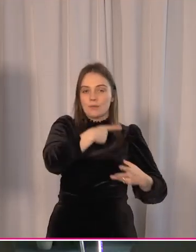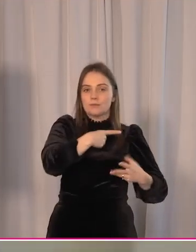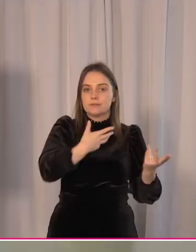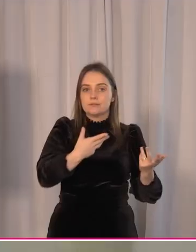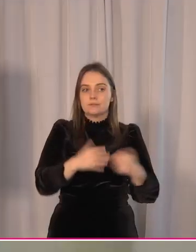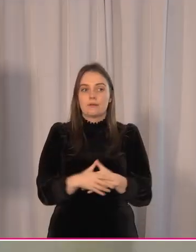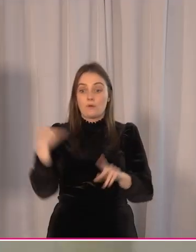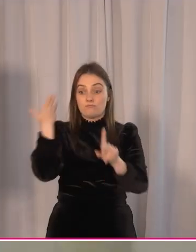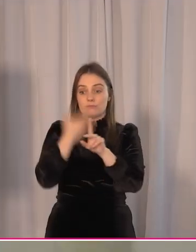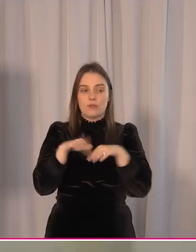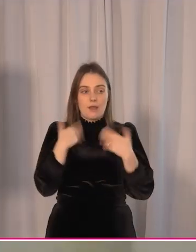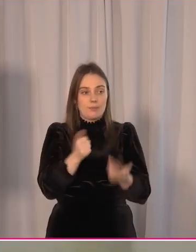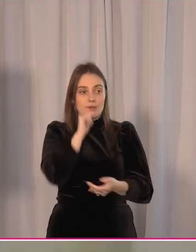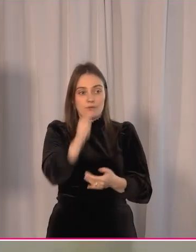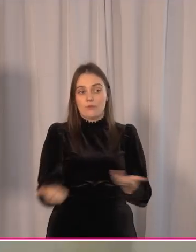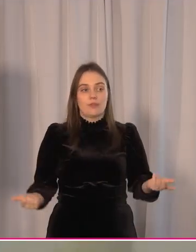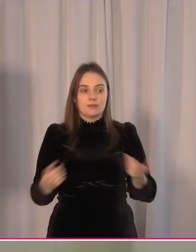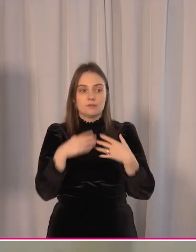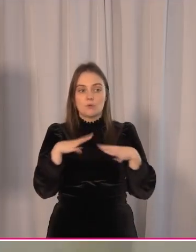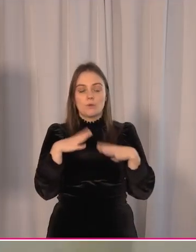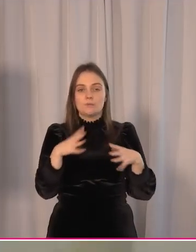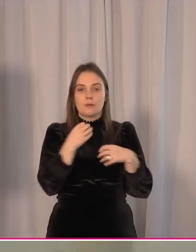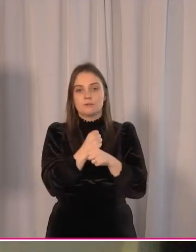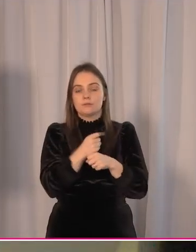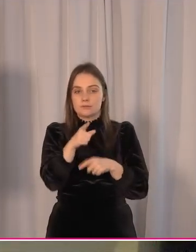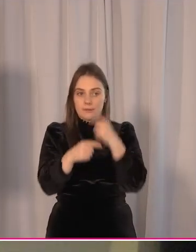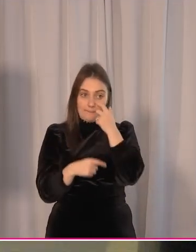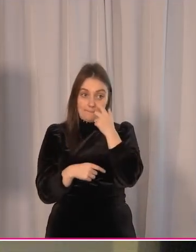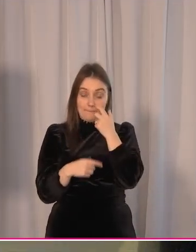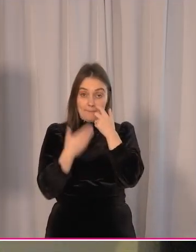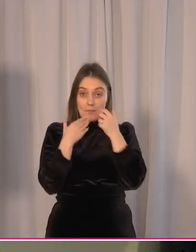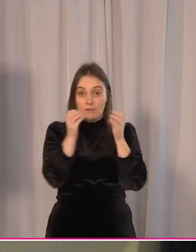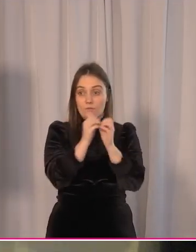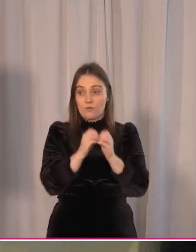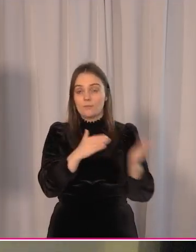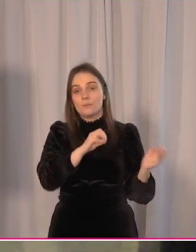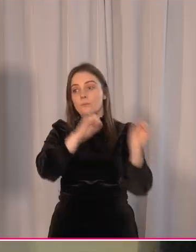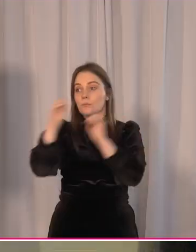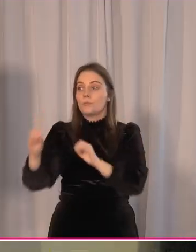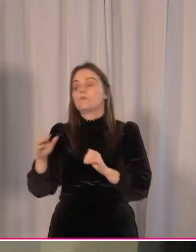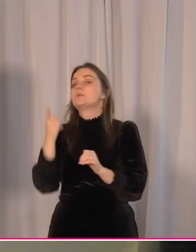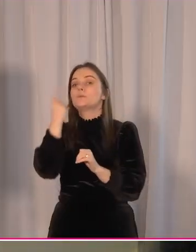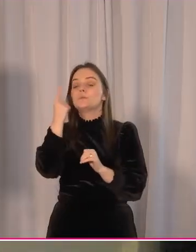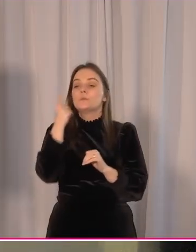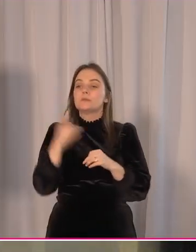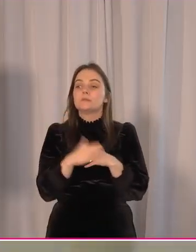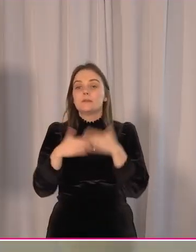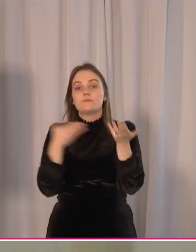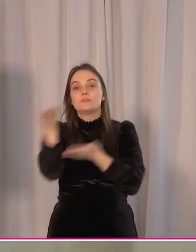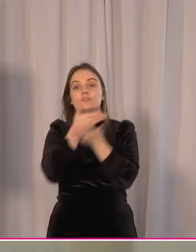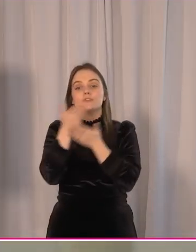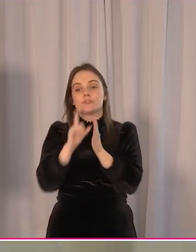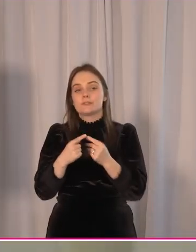to date. So I think there's a lot of work to do. Well, we'll take your comments on board and then we can, look at this, for